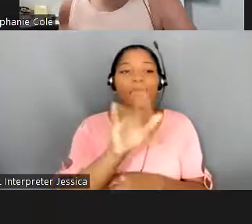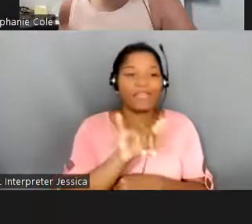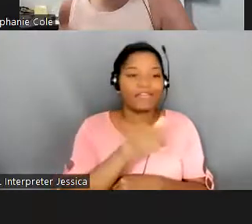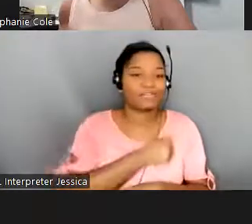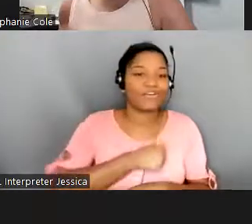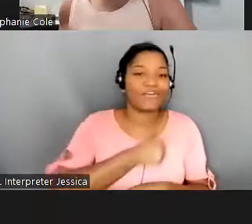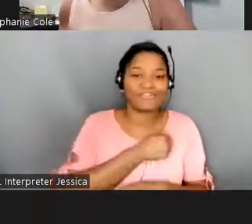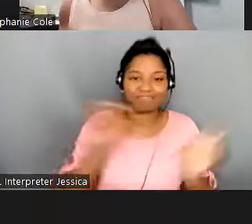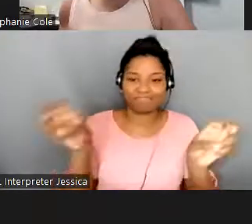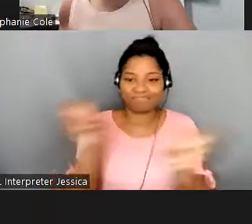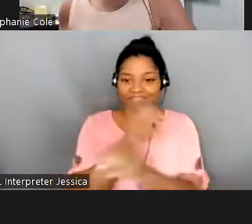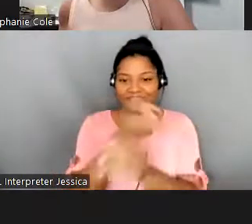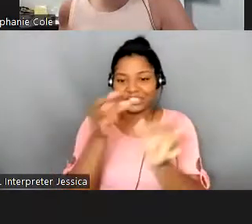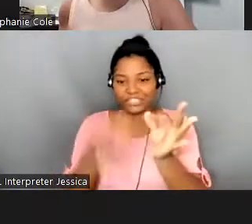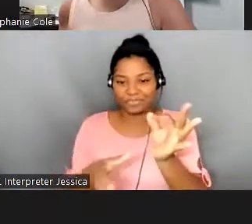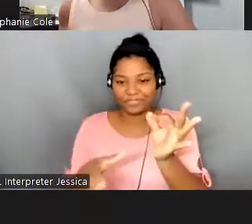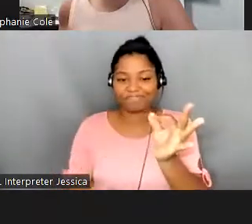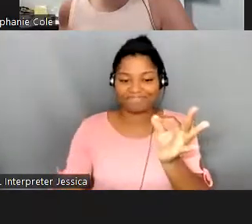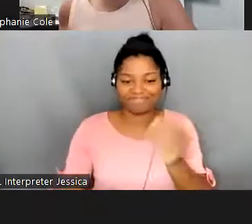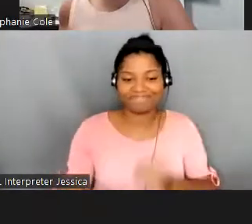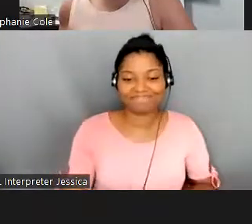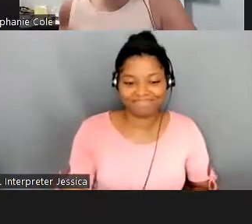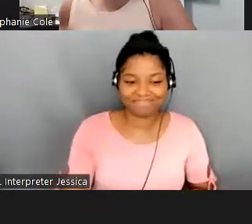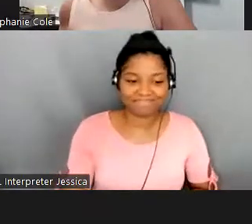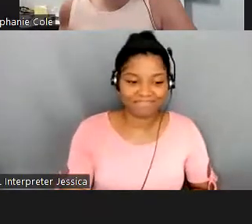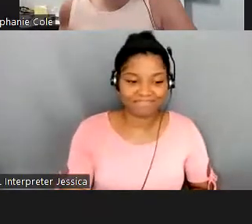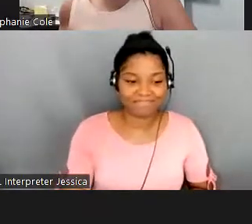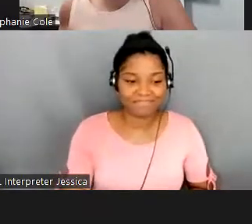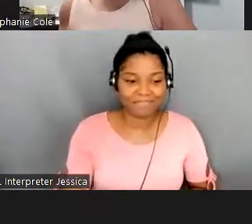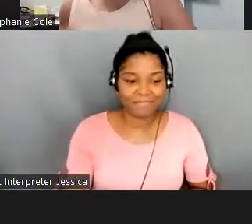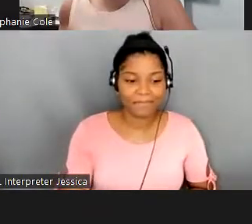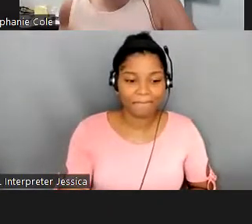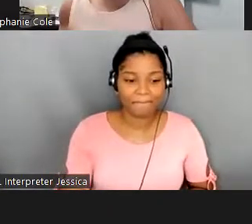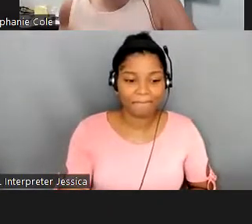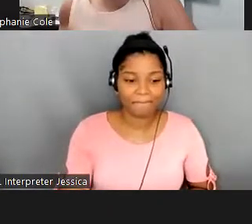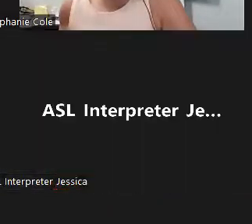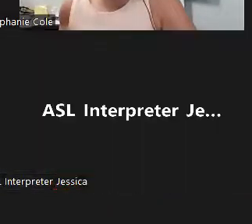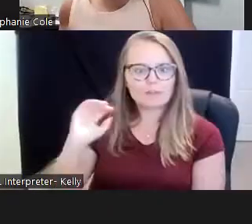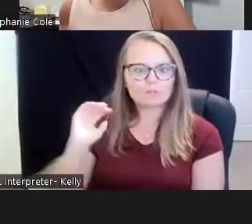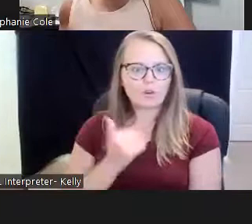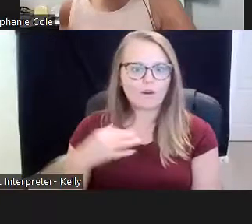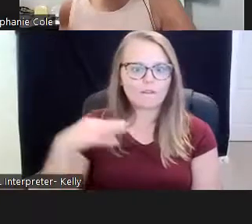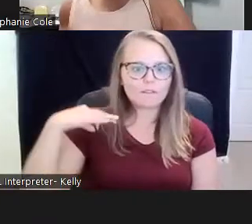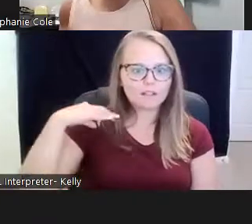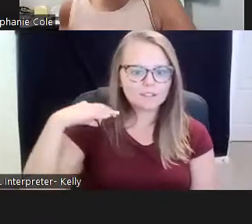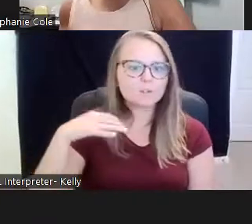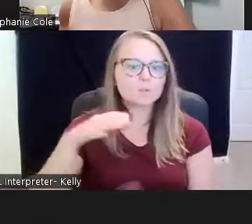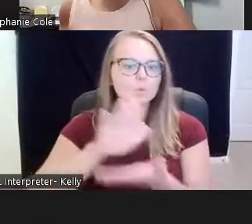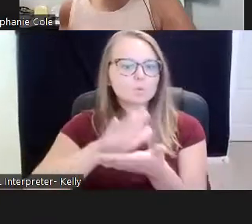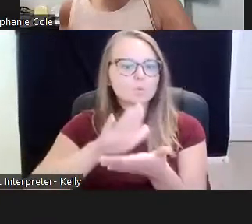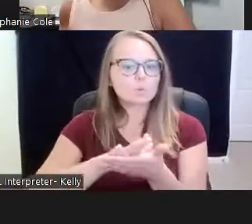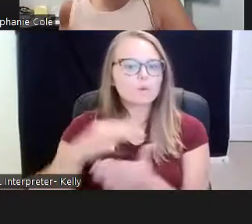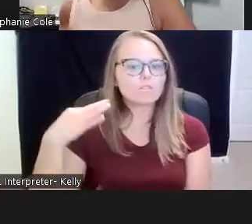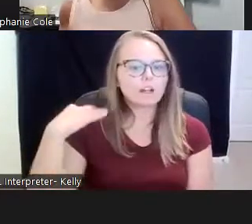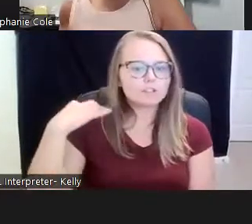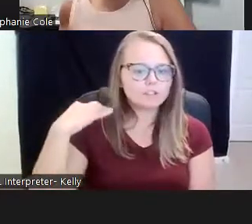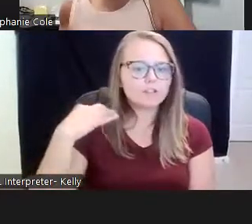let's start with you. Sure, sure. Because our volunteers are also school volunteers, background